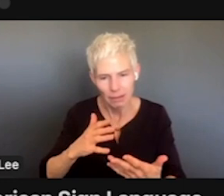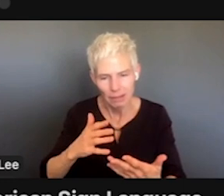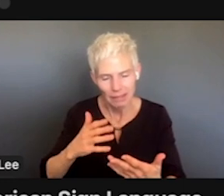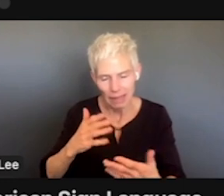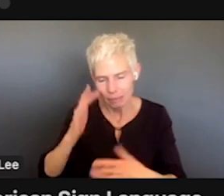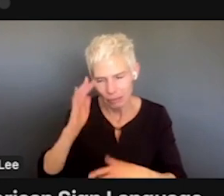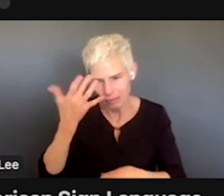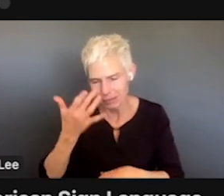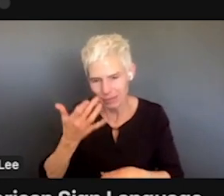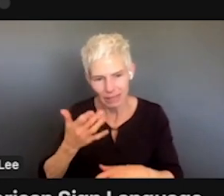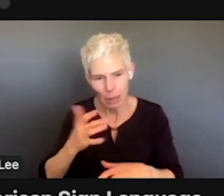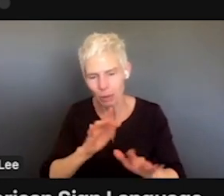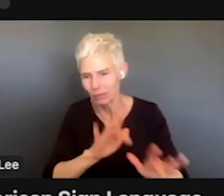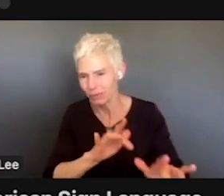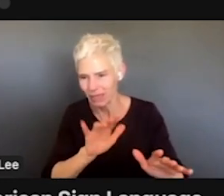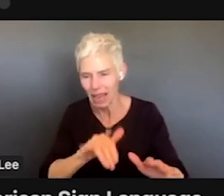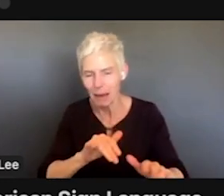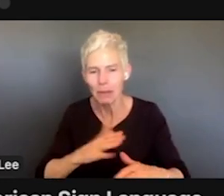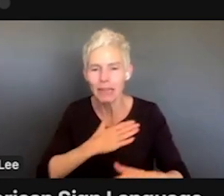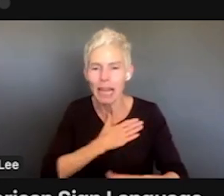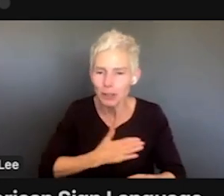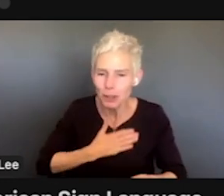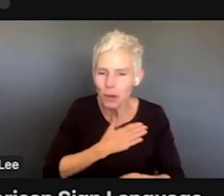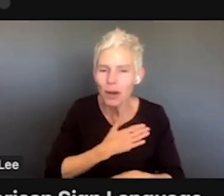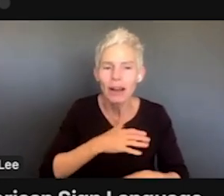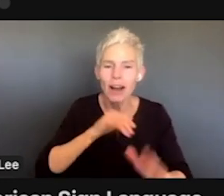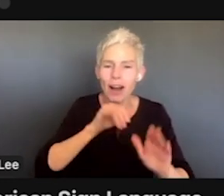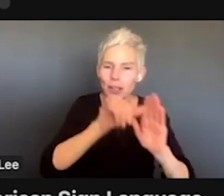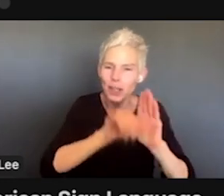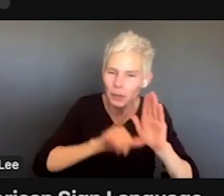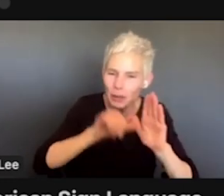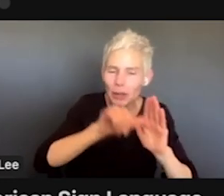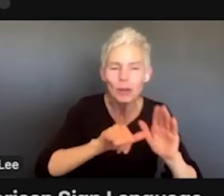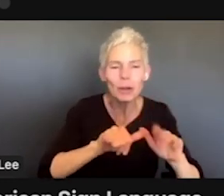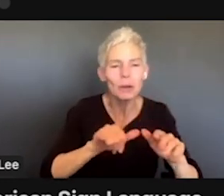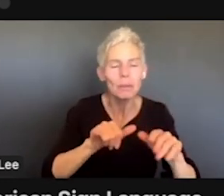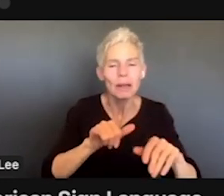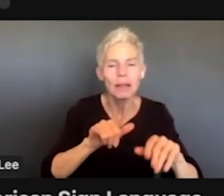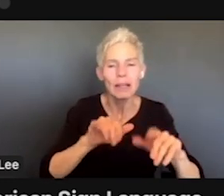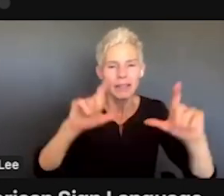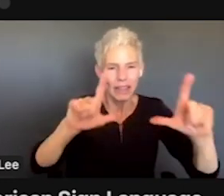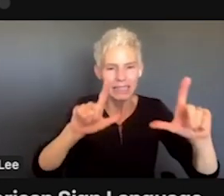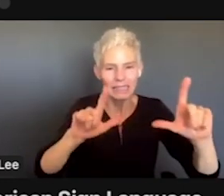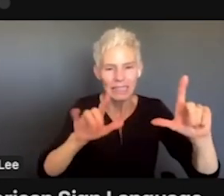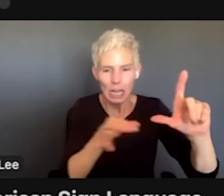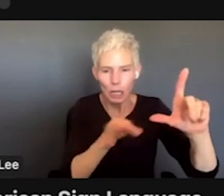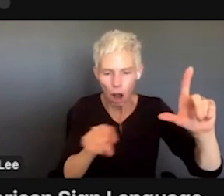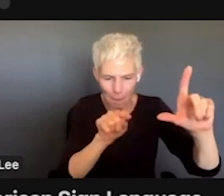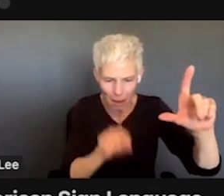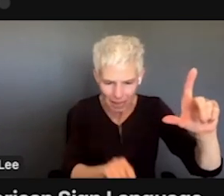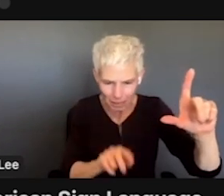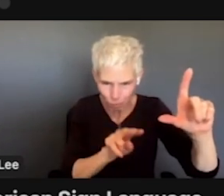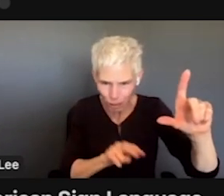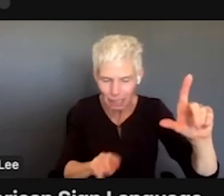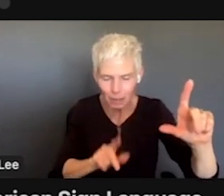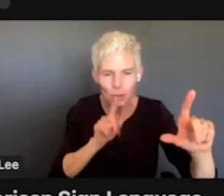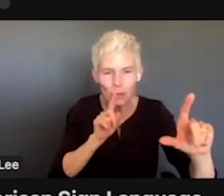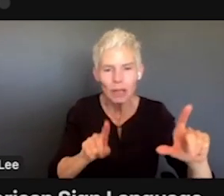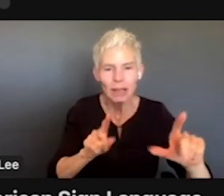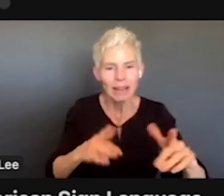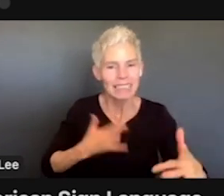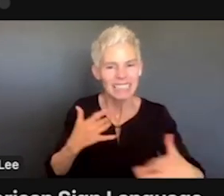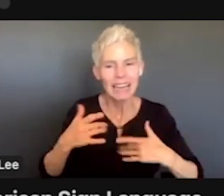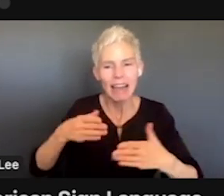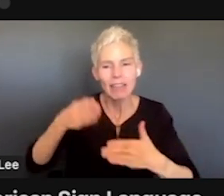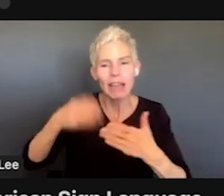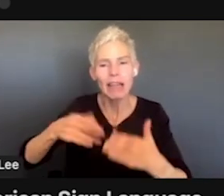they've enjoyed it being on YouTube and reading the comments. And we are so excited. Also, we're going to share it at the end of the